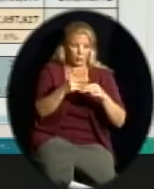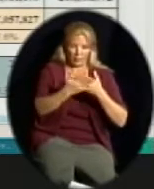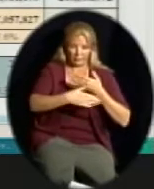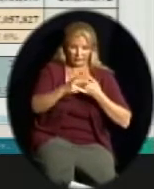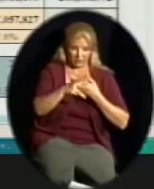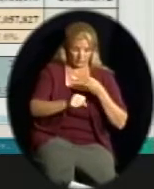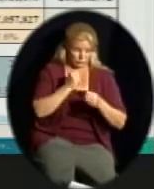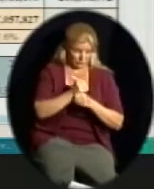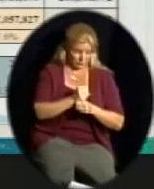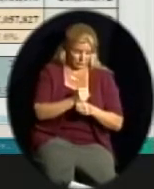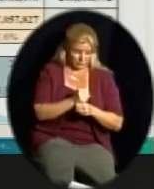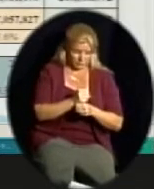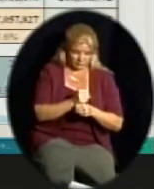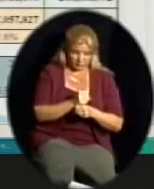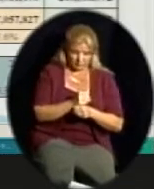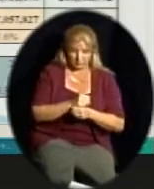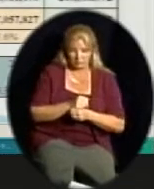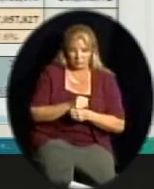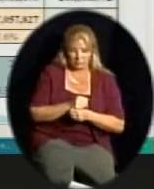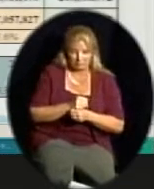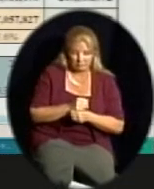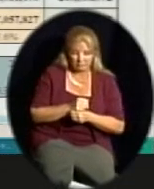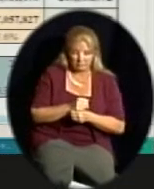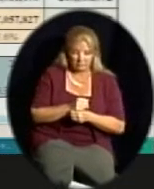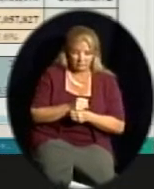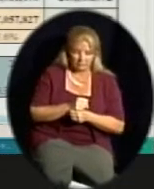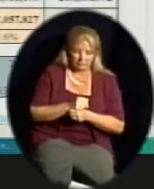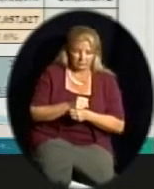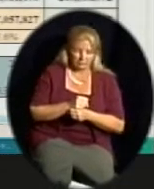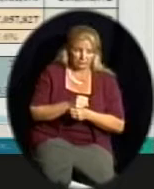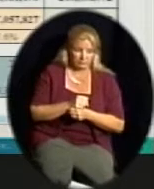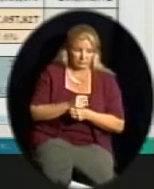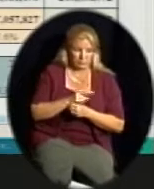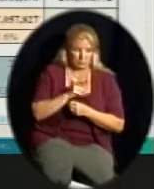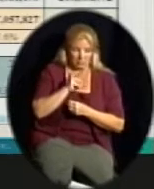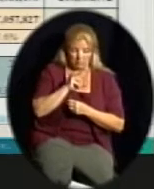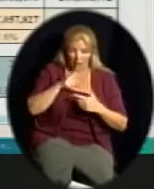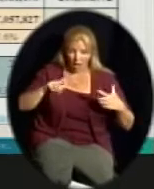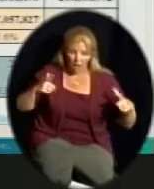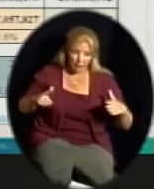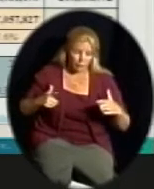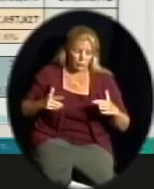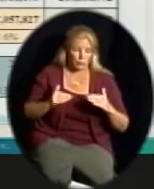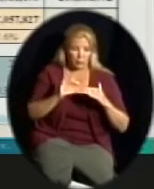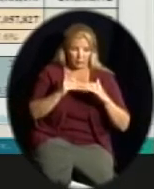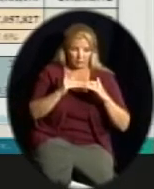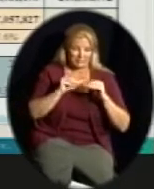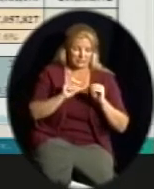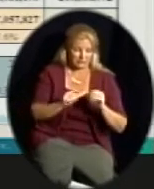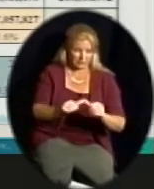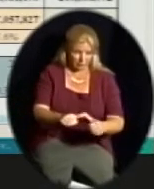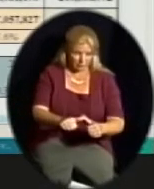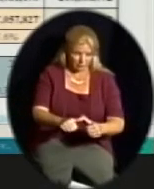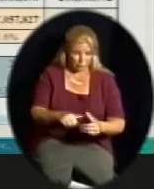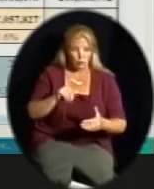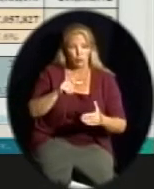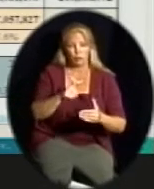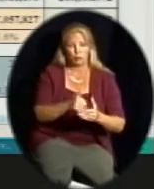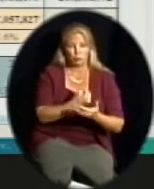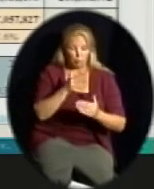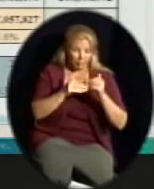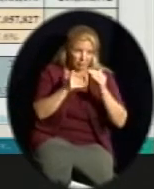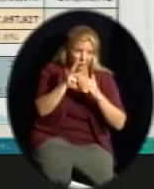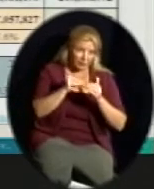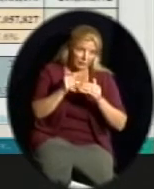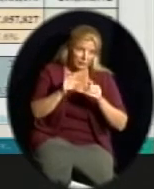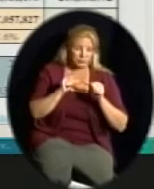correlation factor will remain stable. Bilingual will remain stable. New facility, stable. So all of those